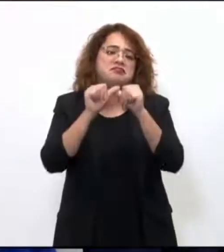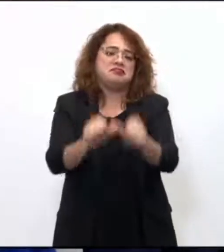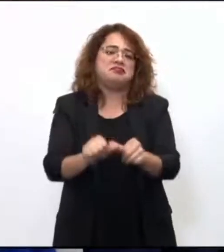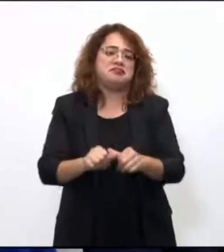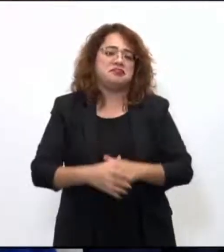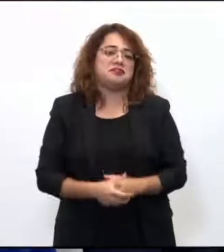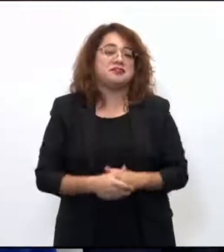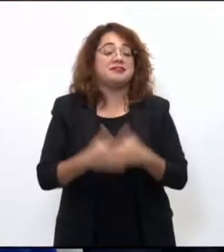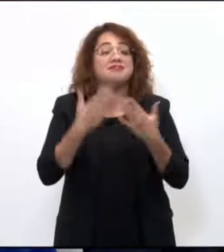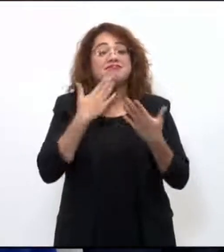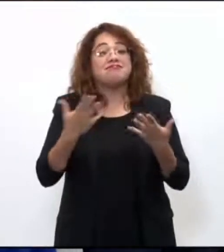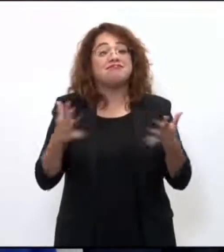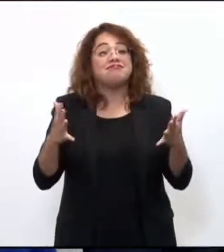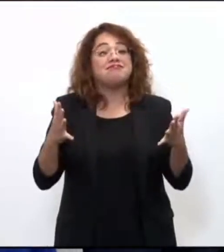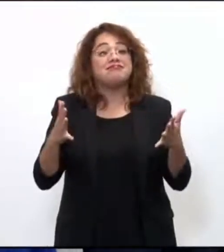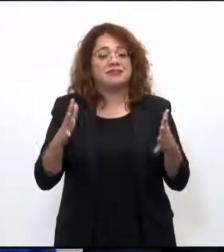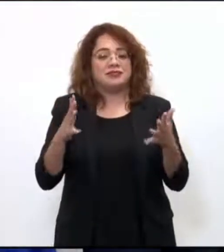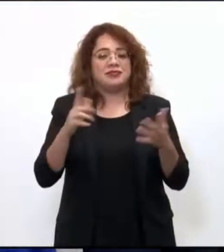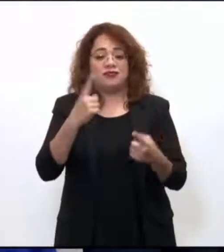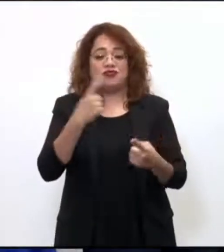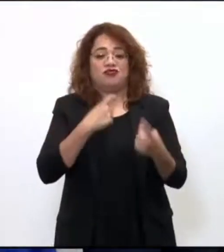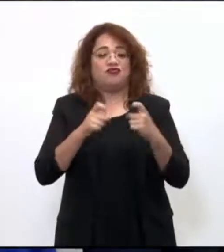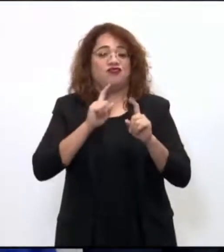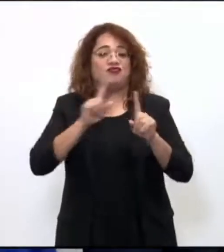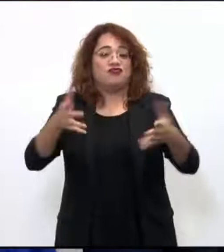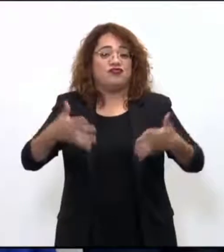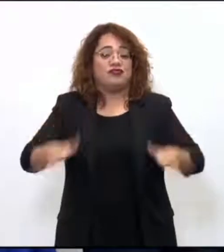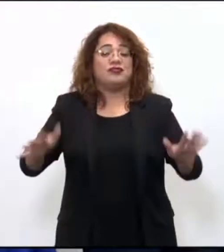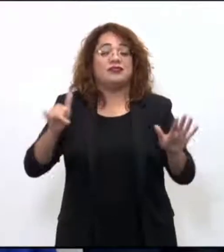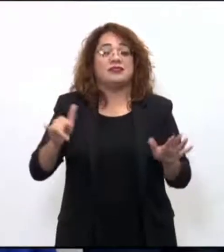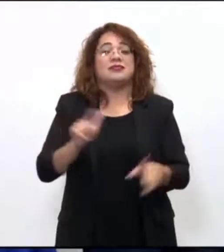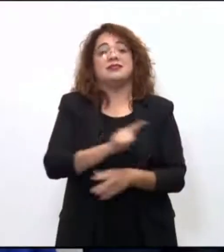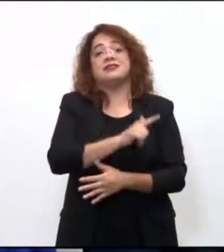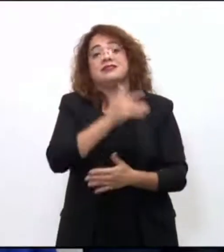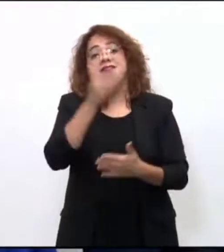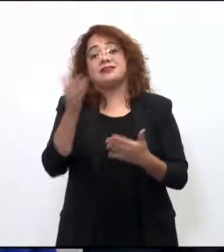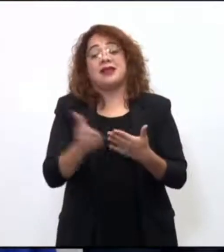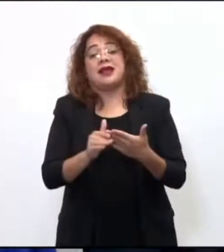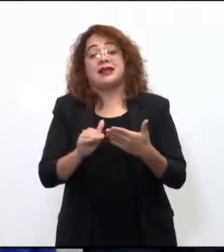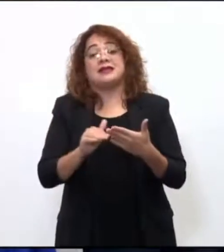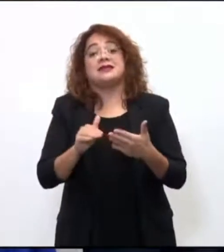That concludes questions, and we will now move on to Spanish interpretation.